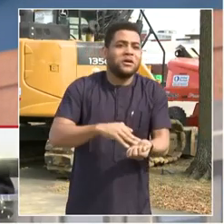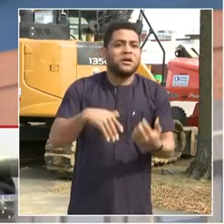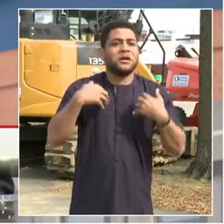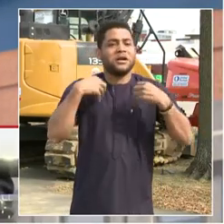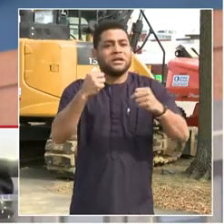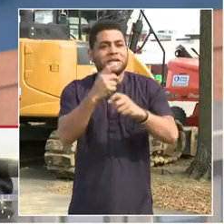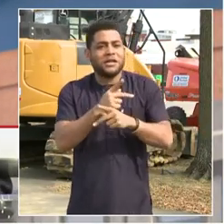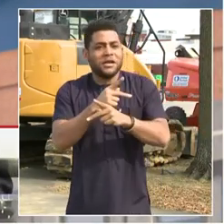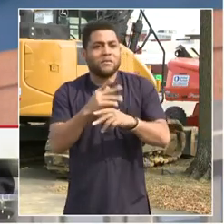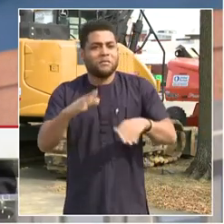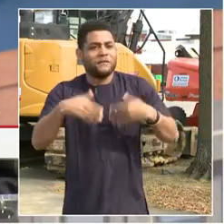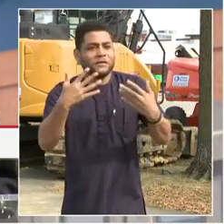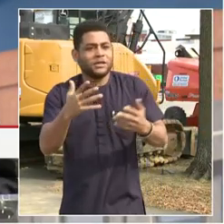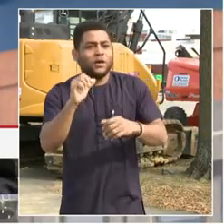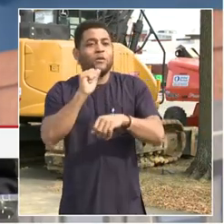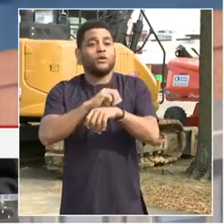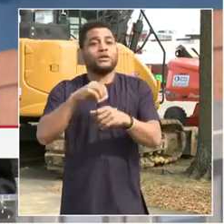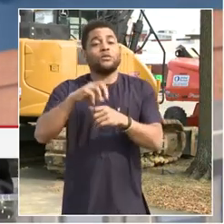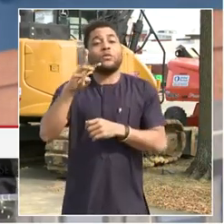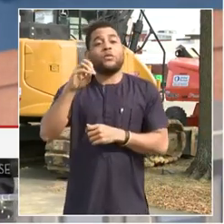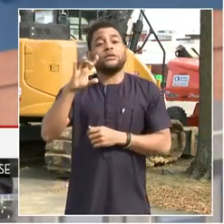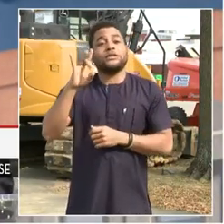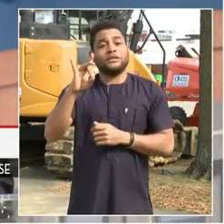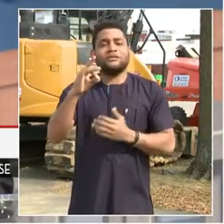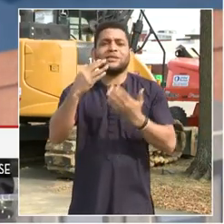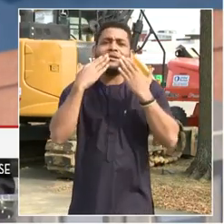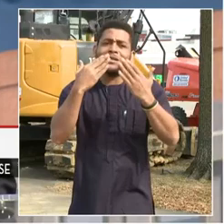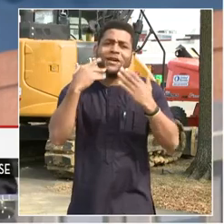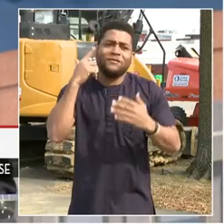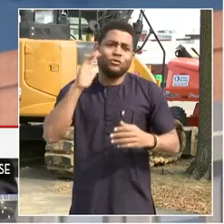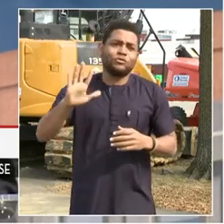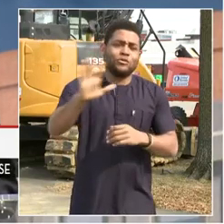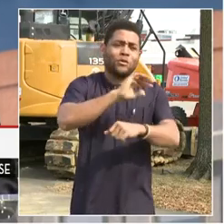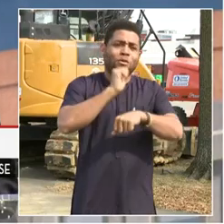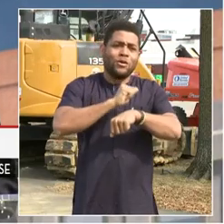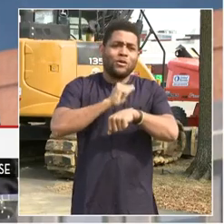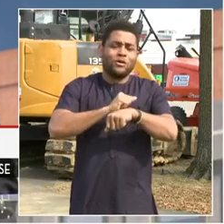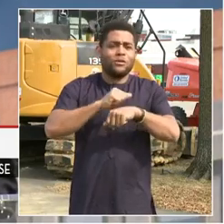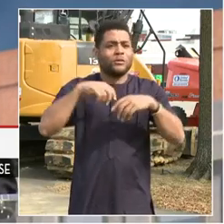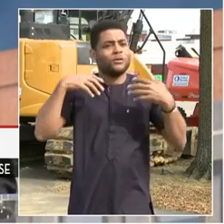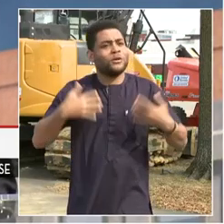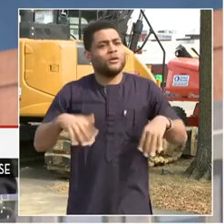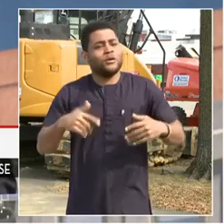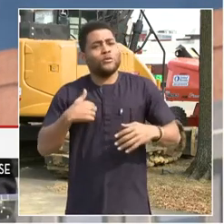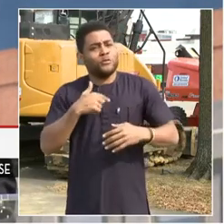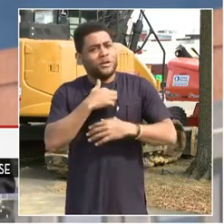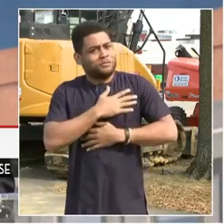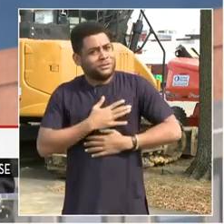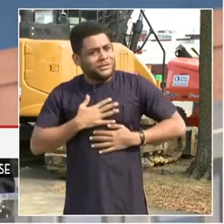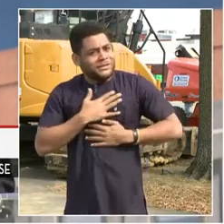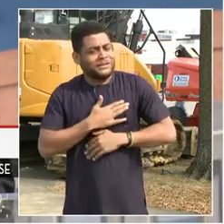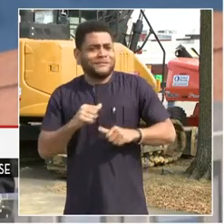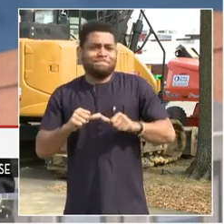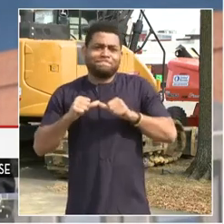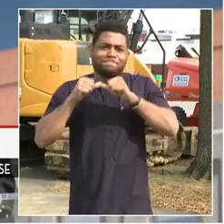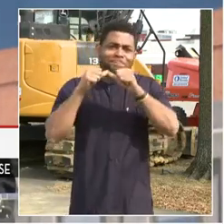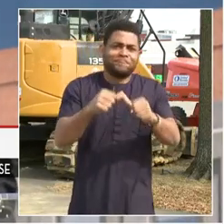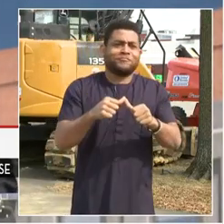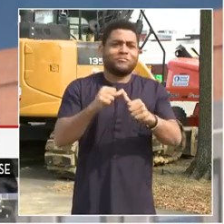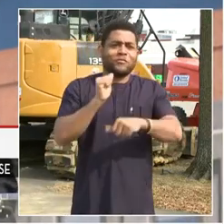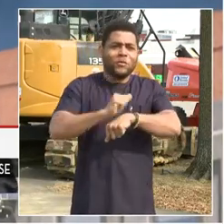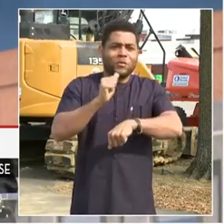that you do. You are greatly appreciated, and we want to continue to work with this